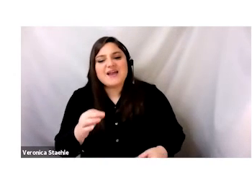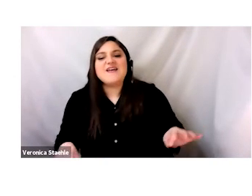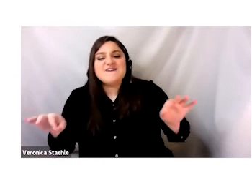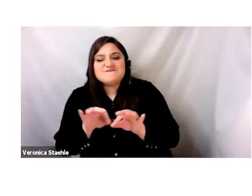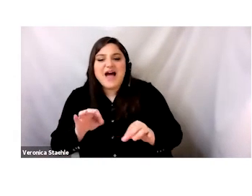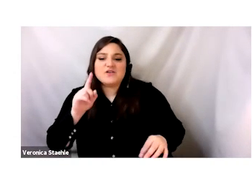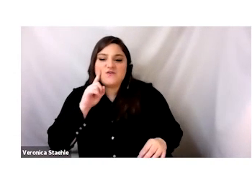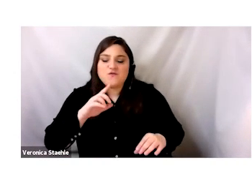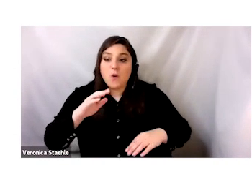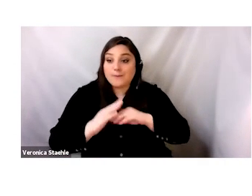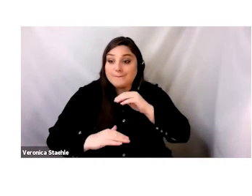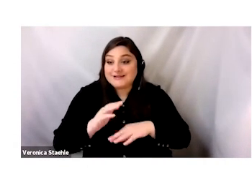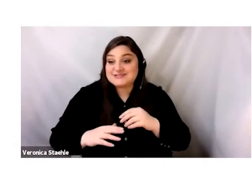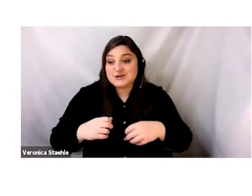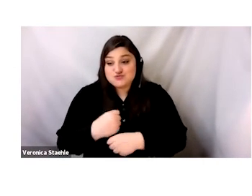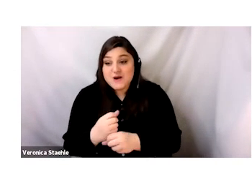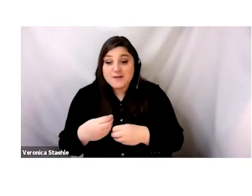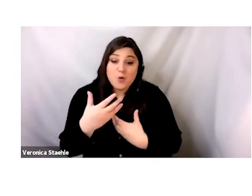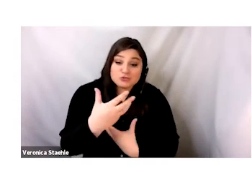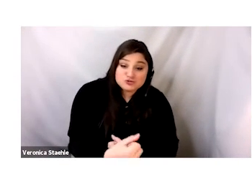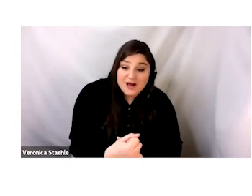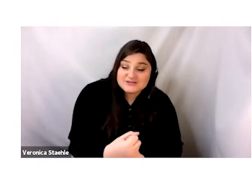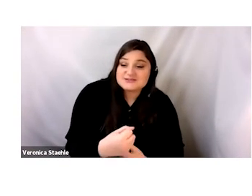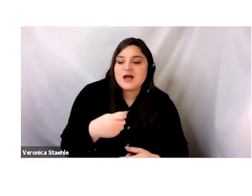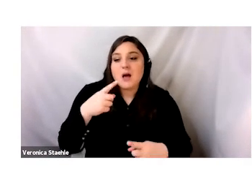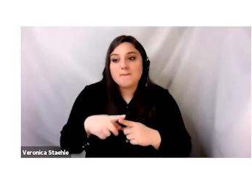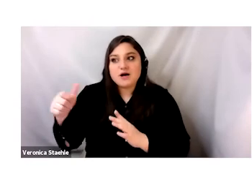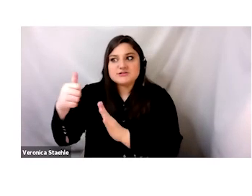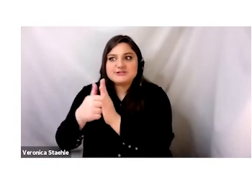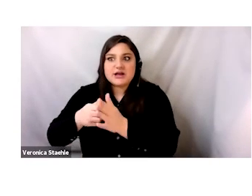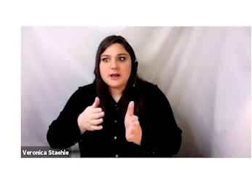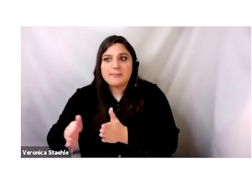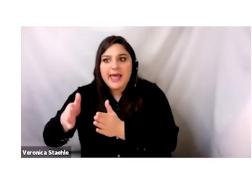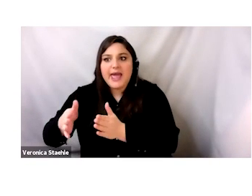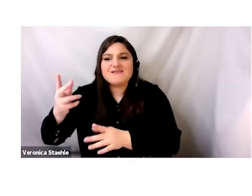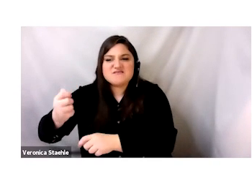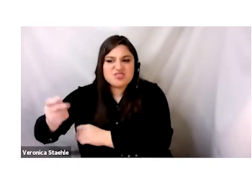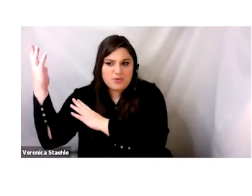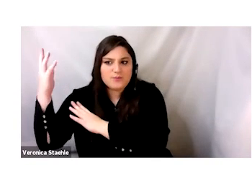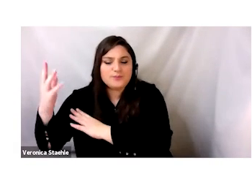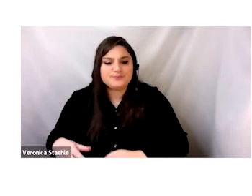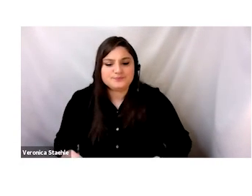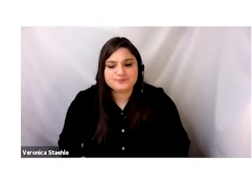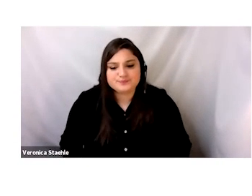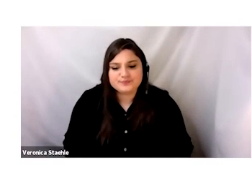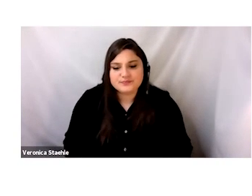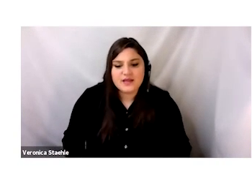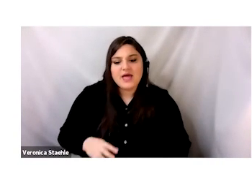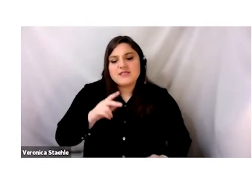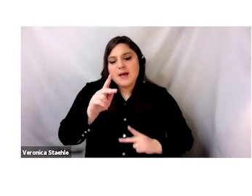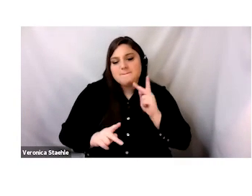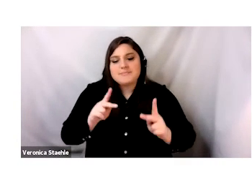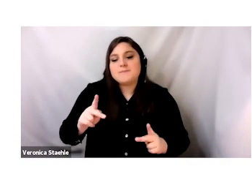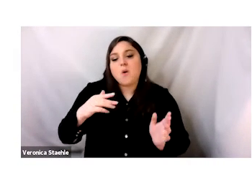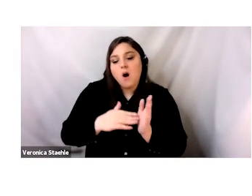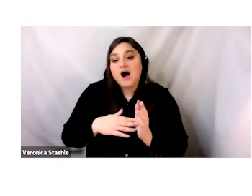that I have that are doing more intentional community organizing work talk about how they build at the speed of trust. And that is something that I encourage